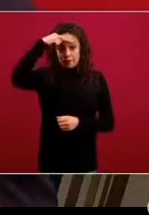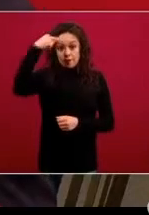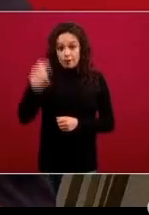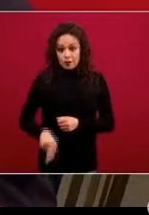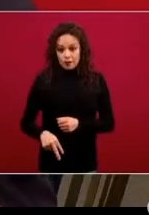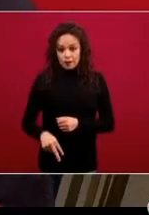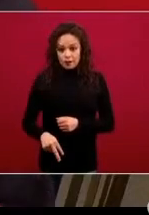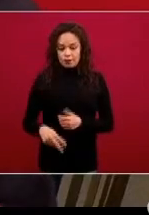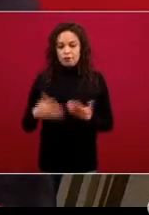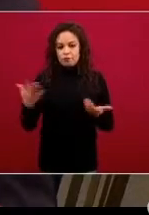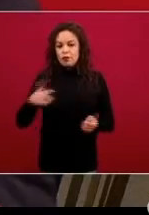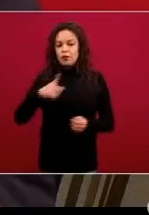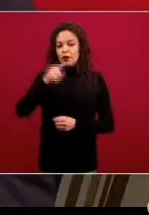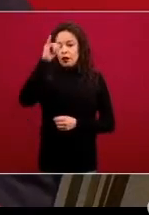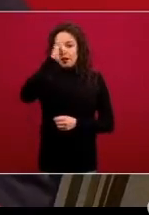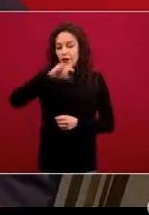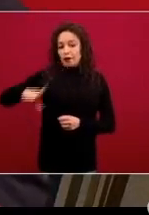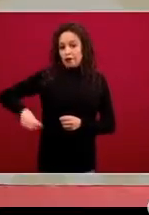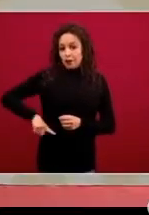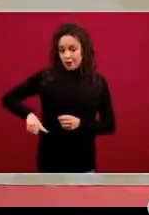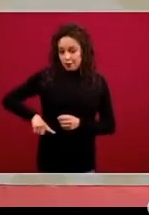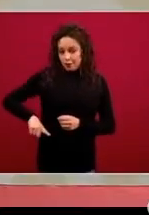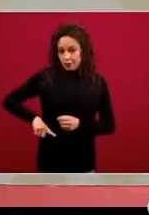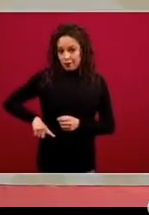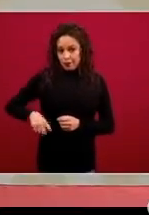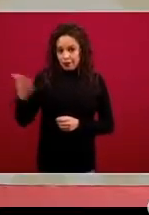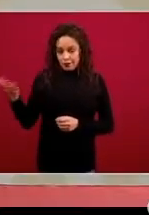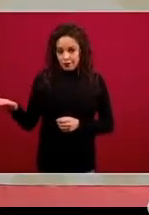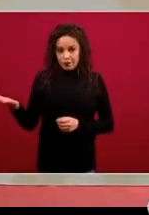That region has been proposed so that it